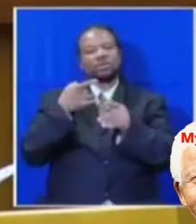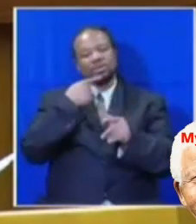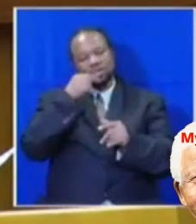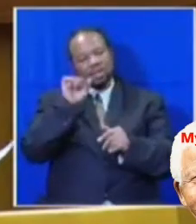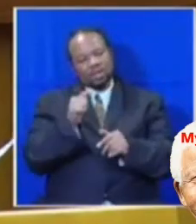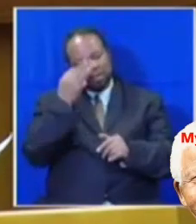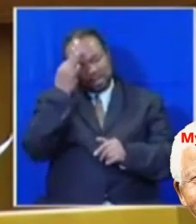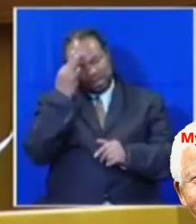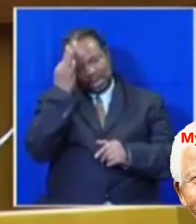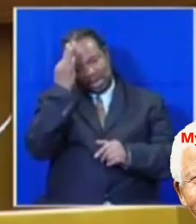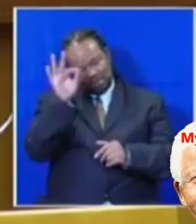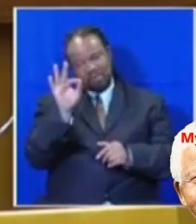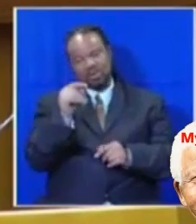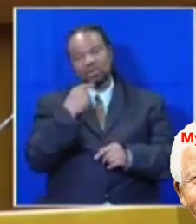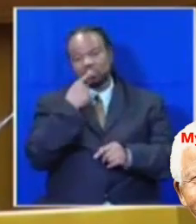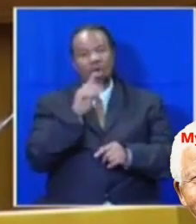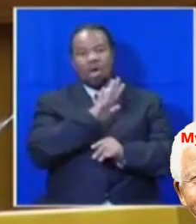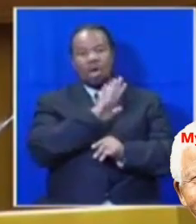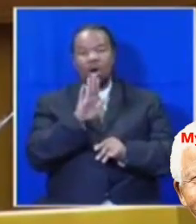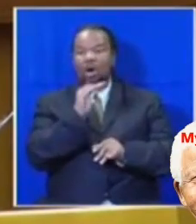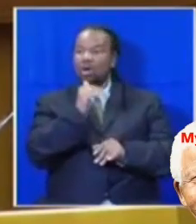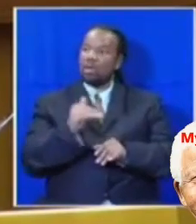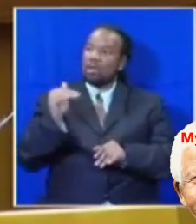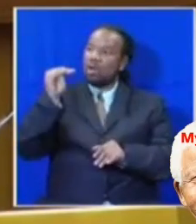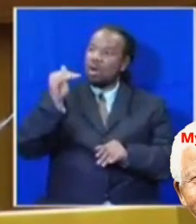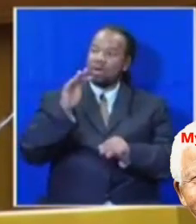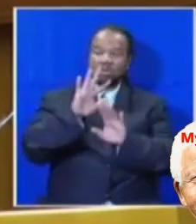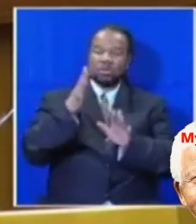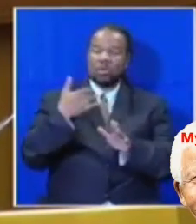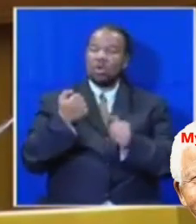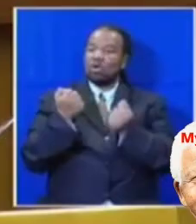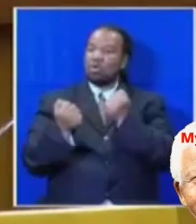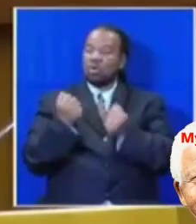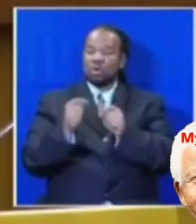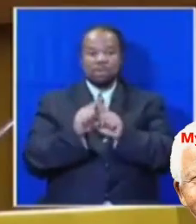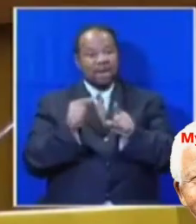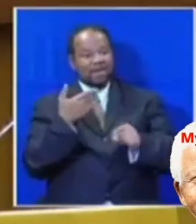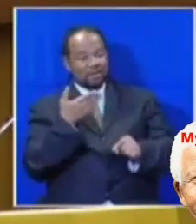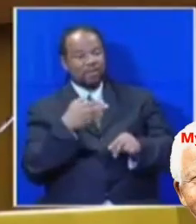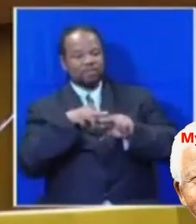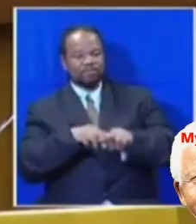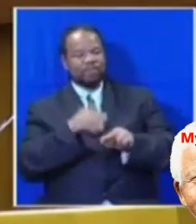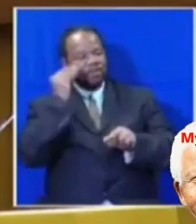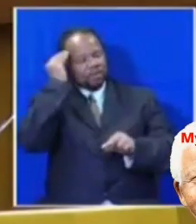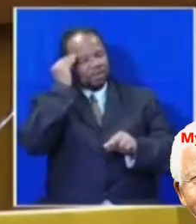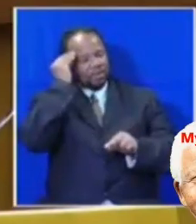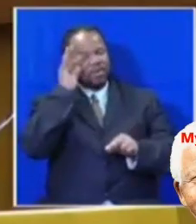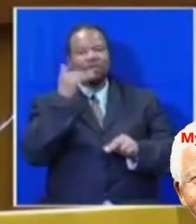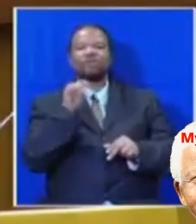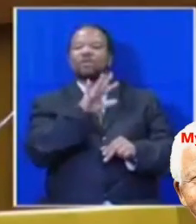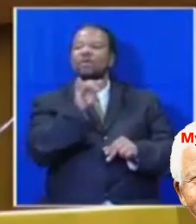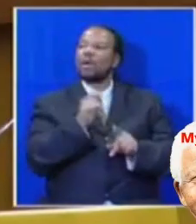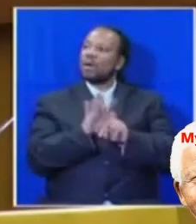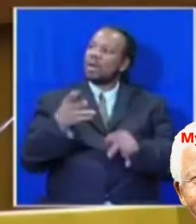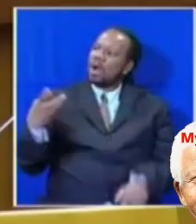leave to appeal the decision of the High Court on the matter of South Africa's obligation in this regard. Stop howling.